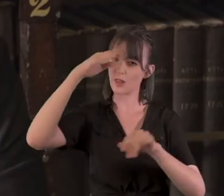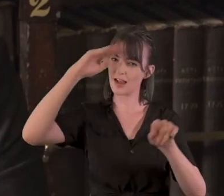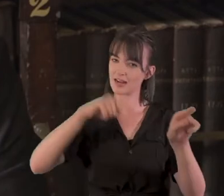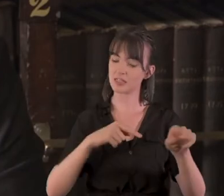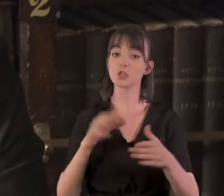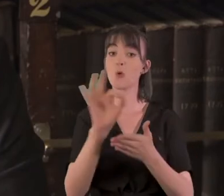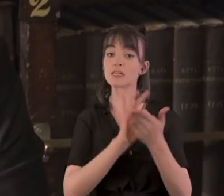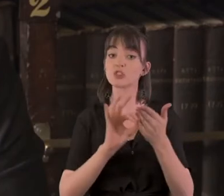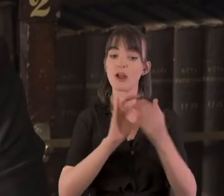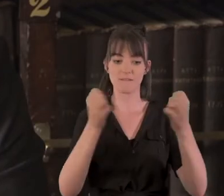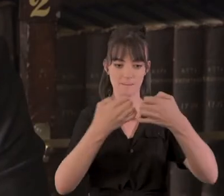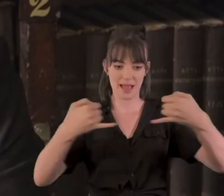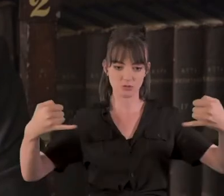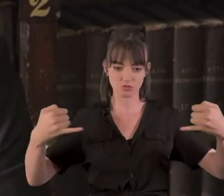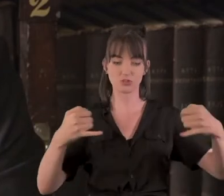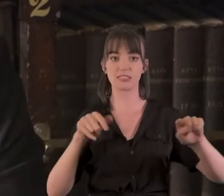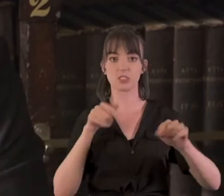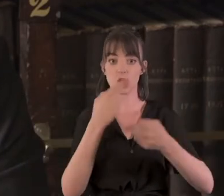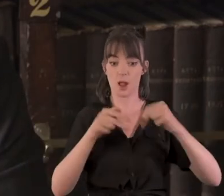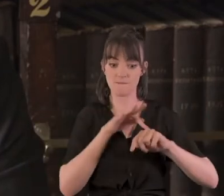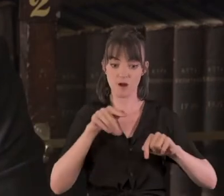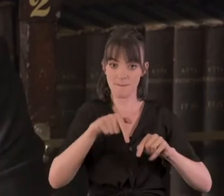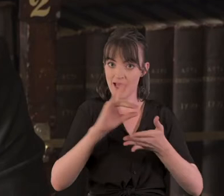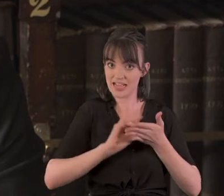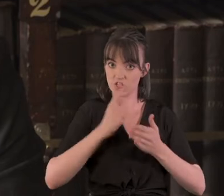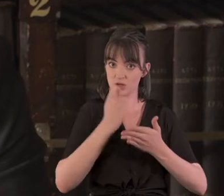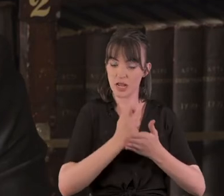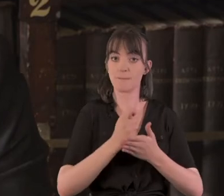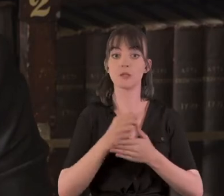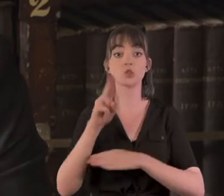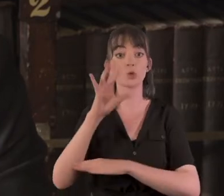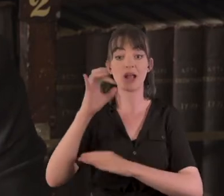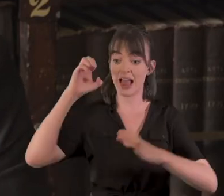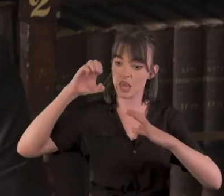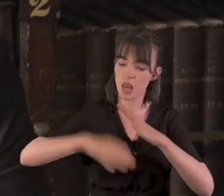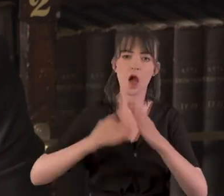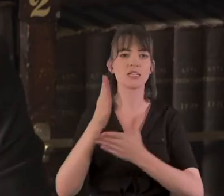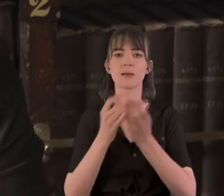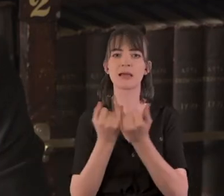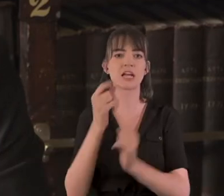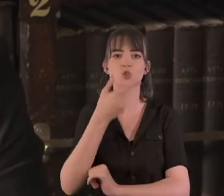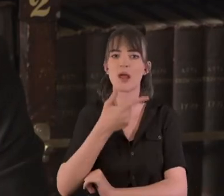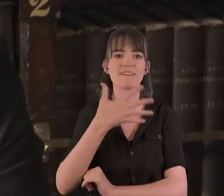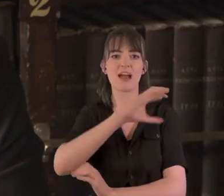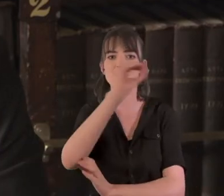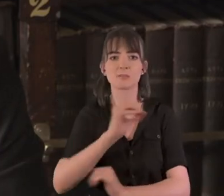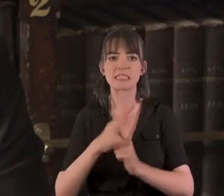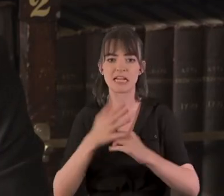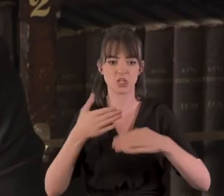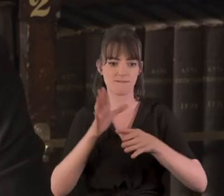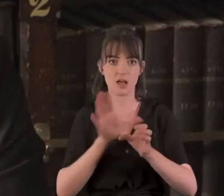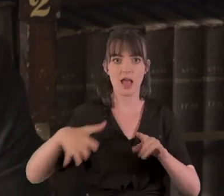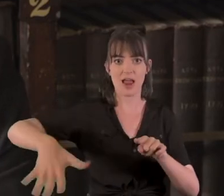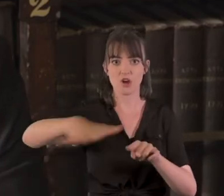state date from this period. The United Kingdom lost something like a quarter of its land mass, and if you judging by the